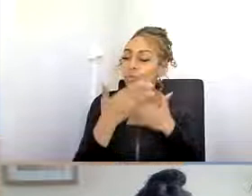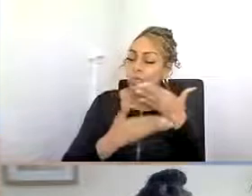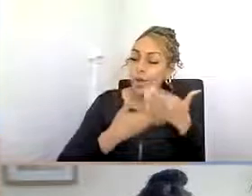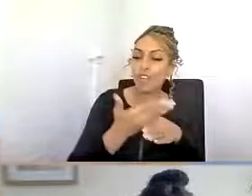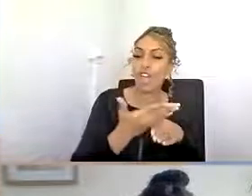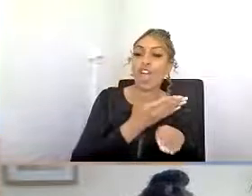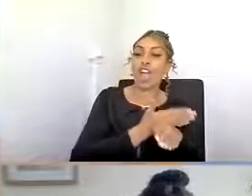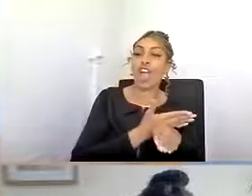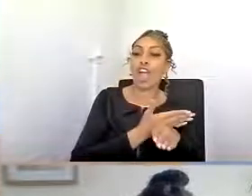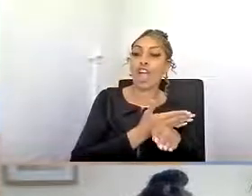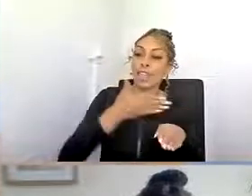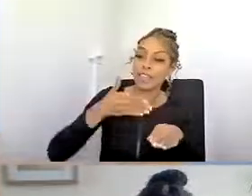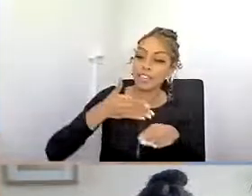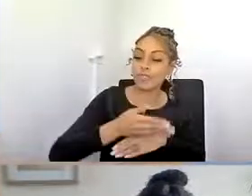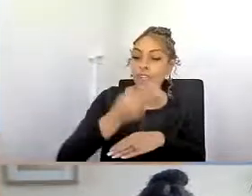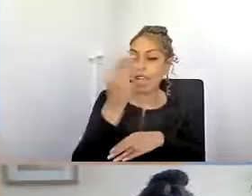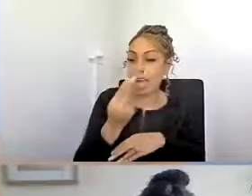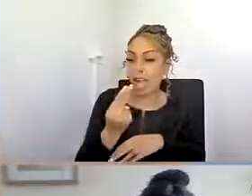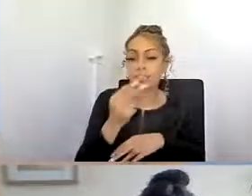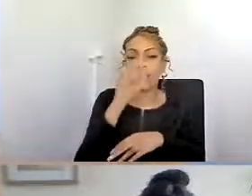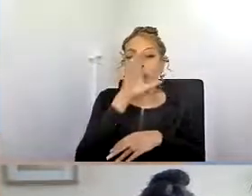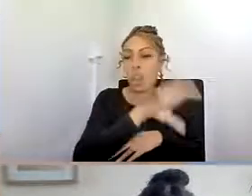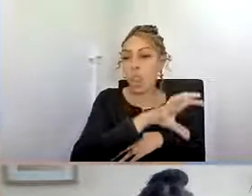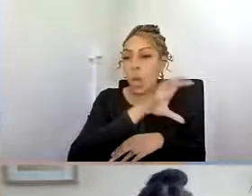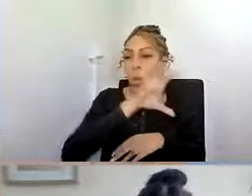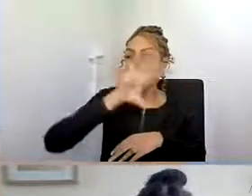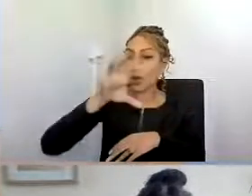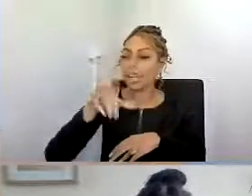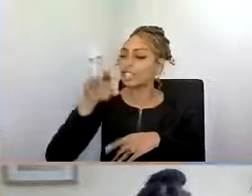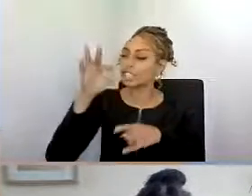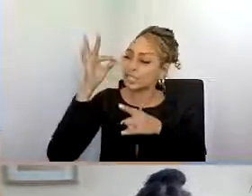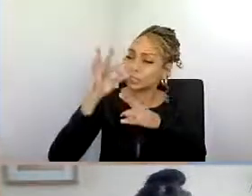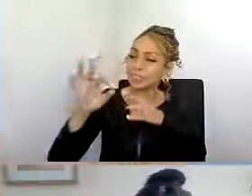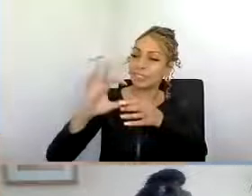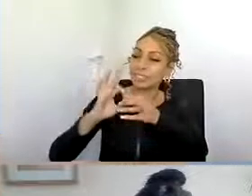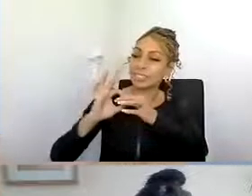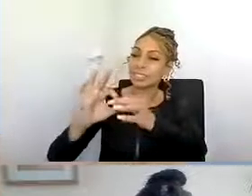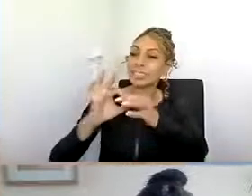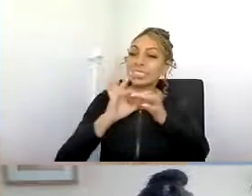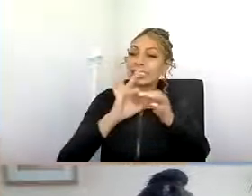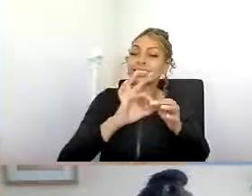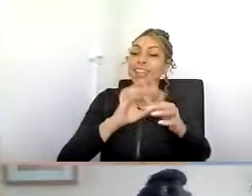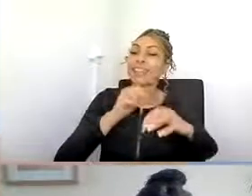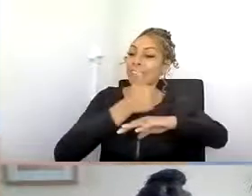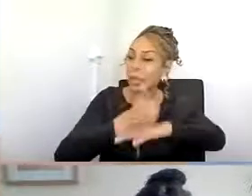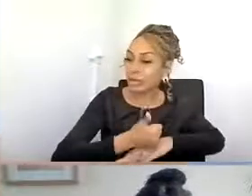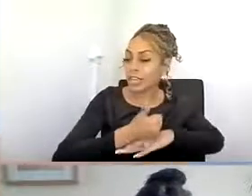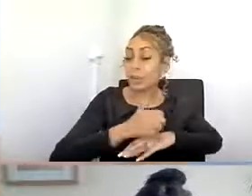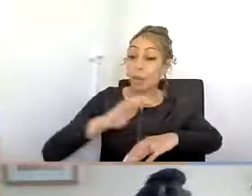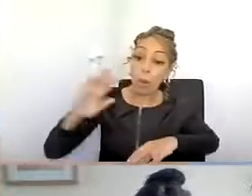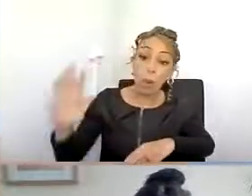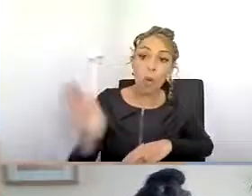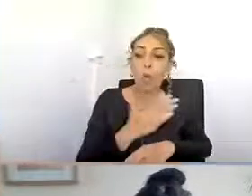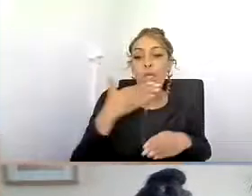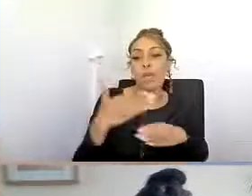been supported, or locations that have a specific resonance with Gerwood Foundation. But all the works that have been